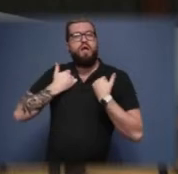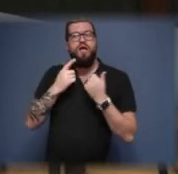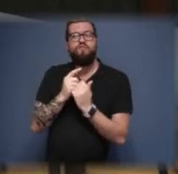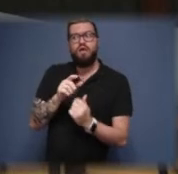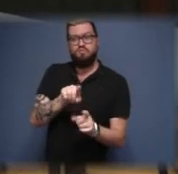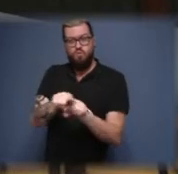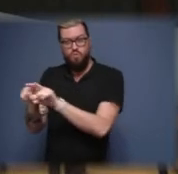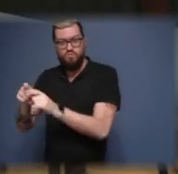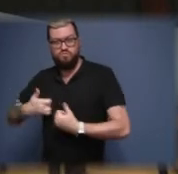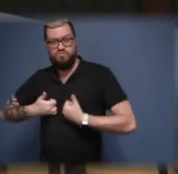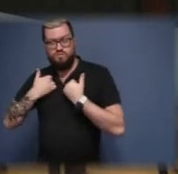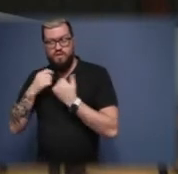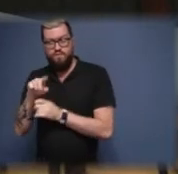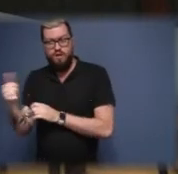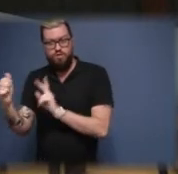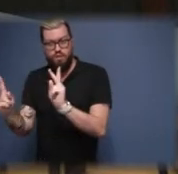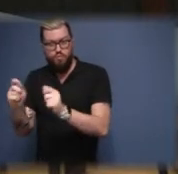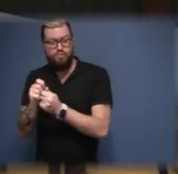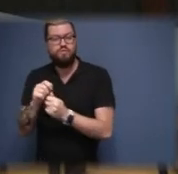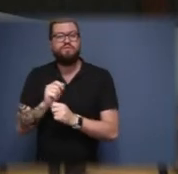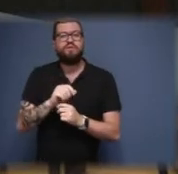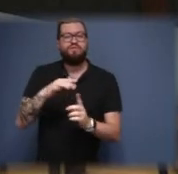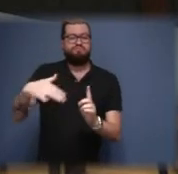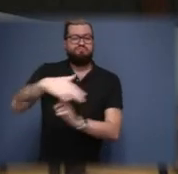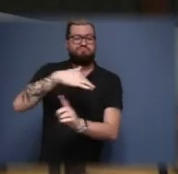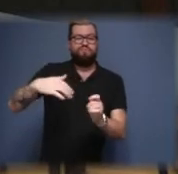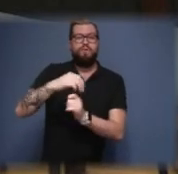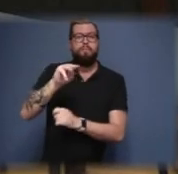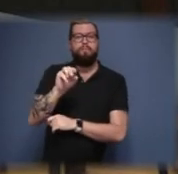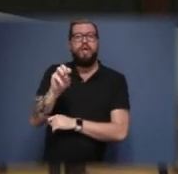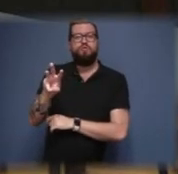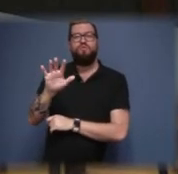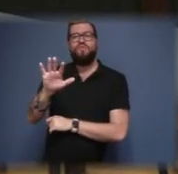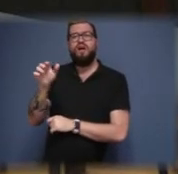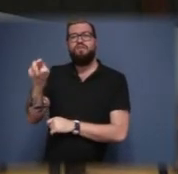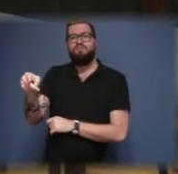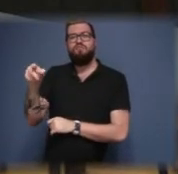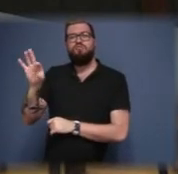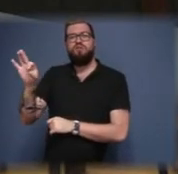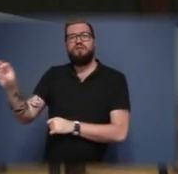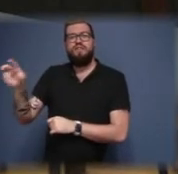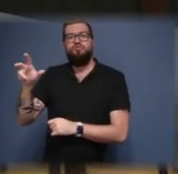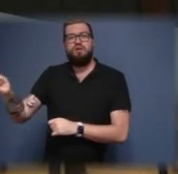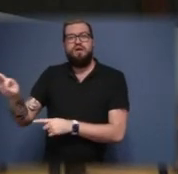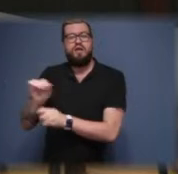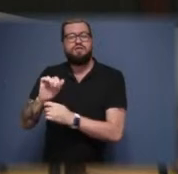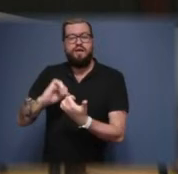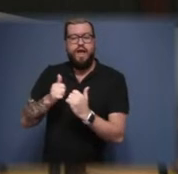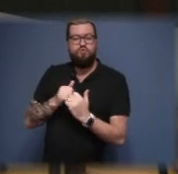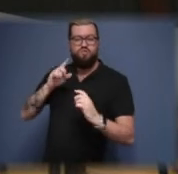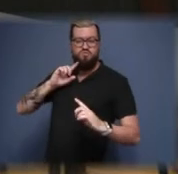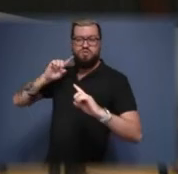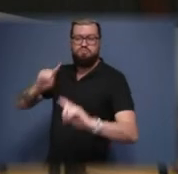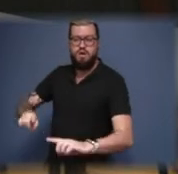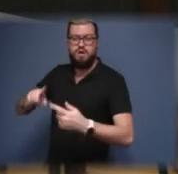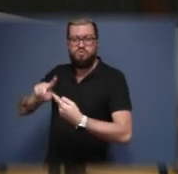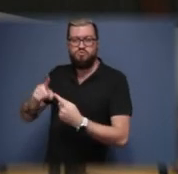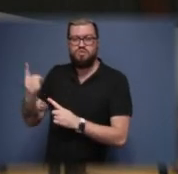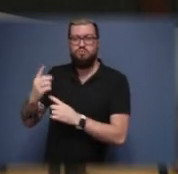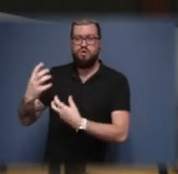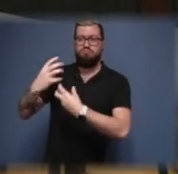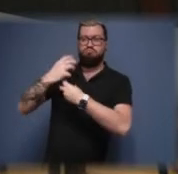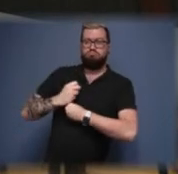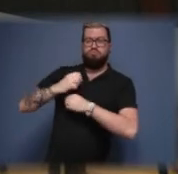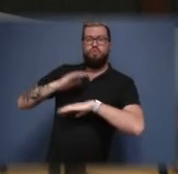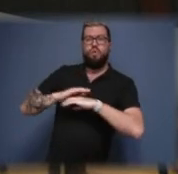others. The context of Matthew 5:39, turning the other cheek, is how do I react to someone persecuting me